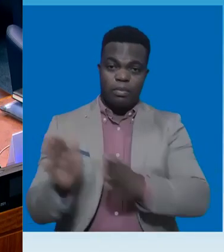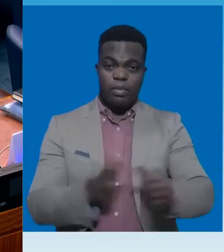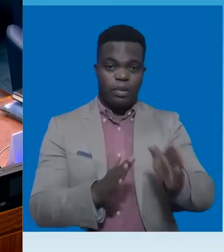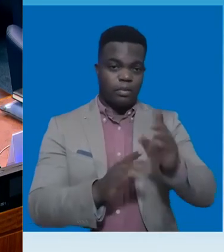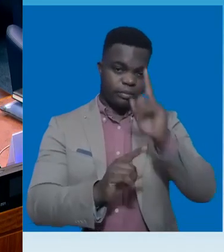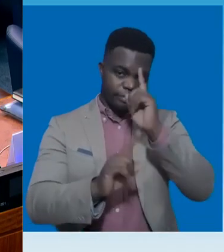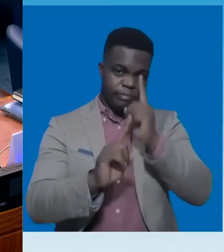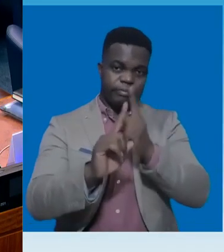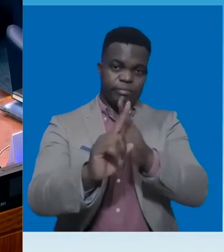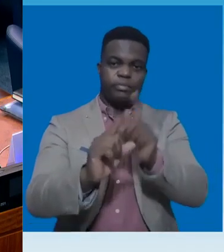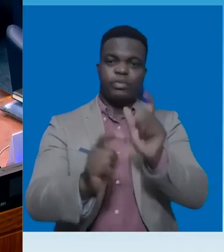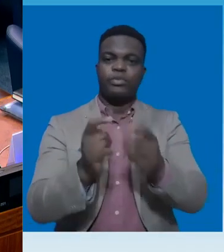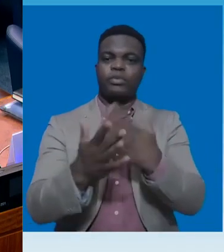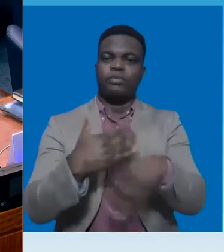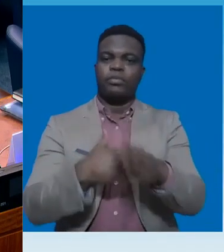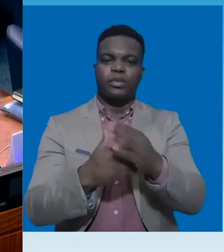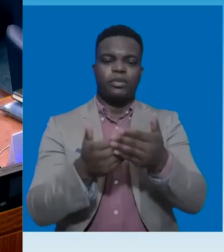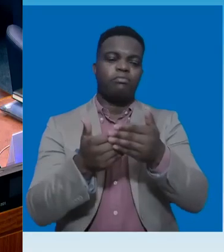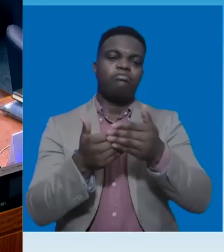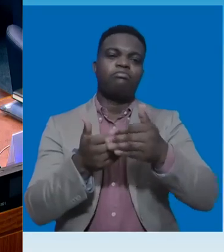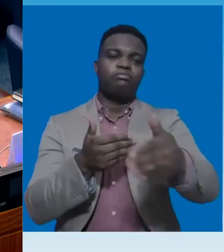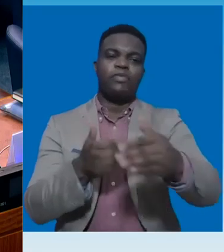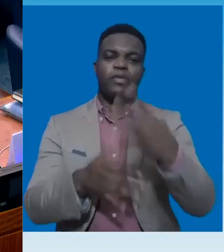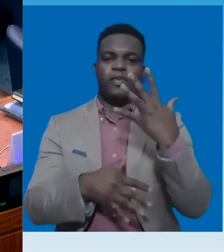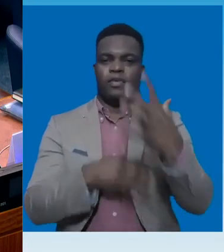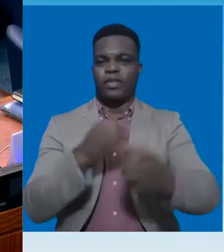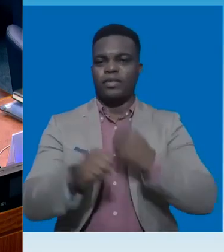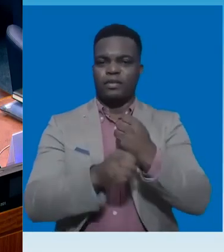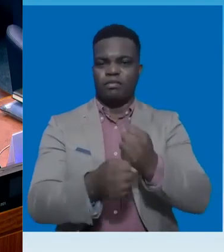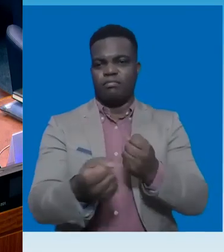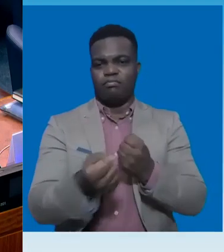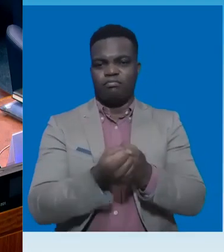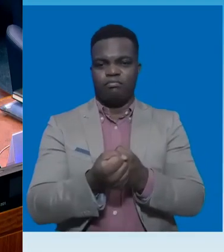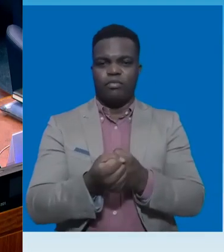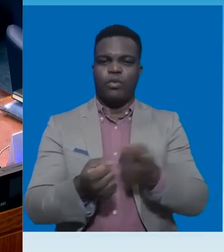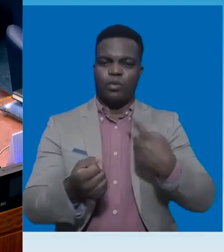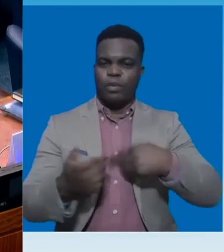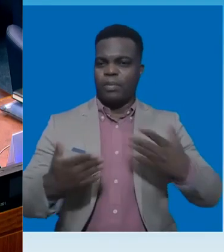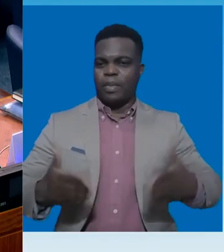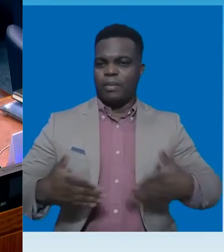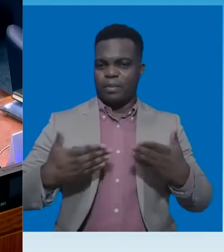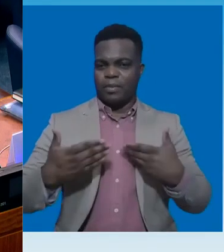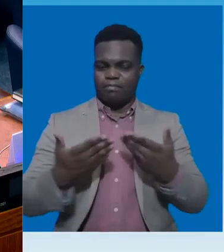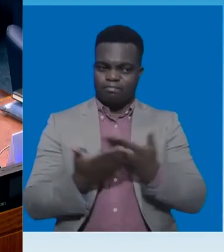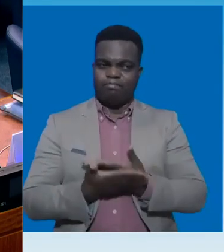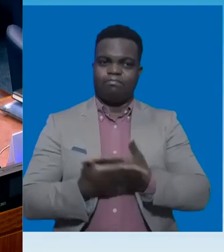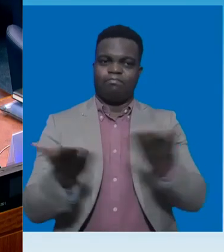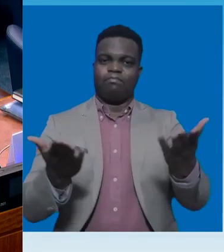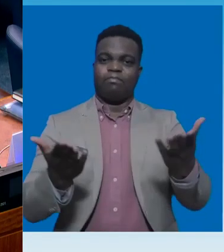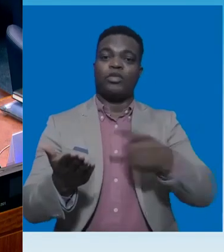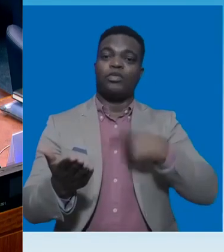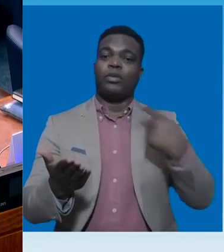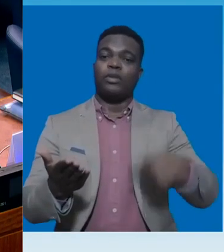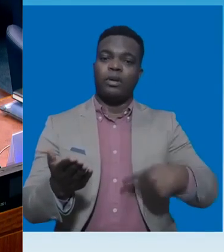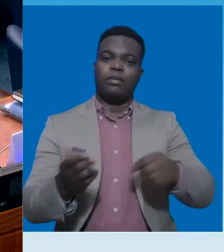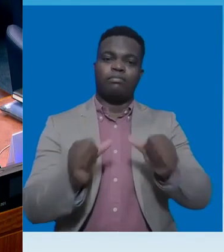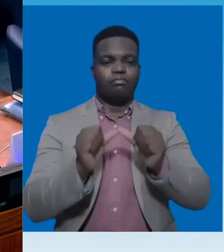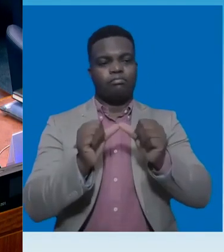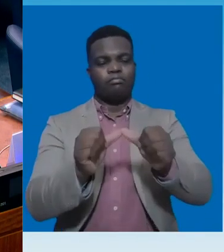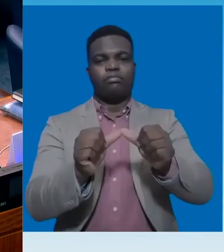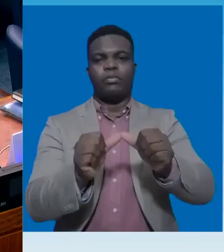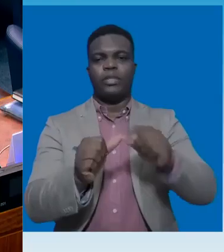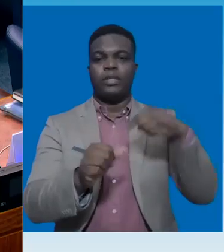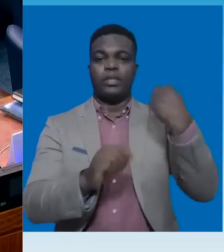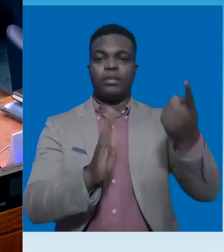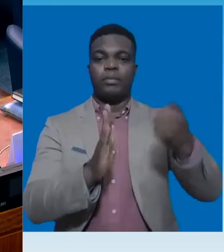be officially released in China, hopefully next month, further promoting disability inclusion. We have just